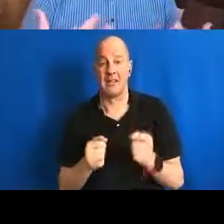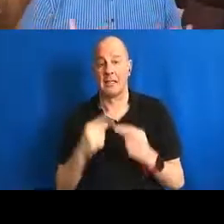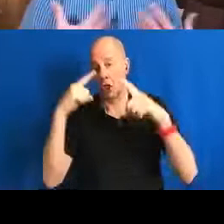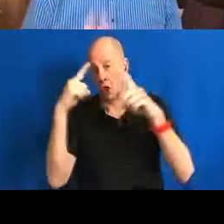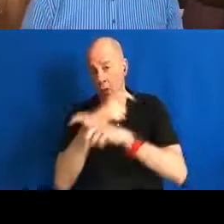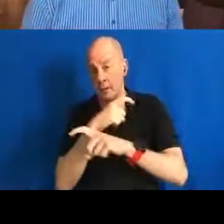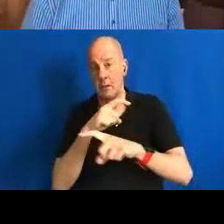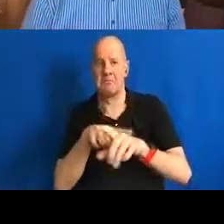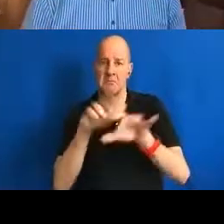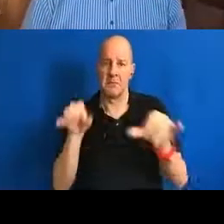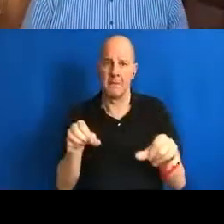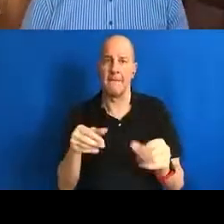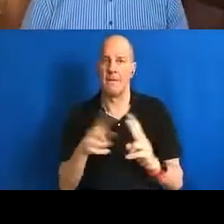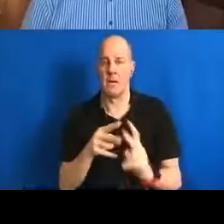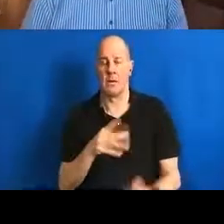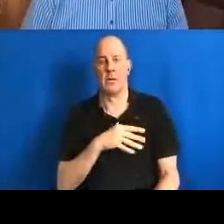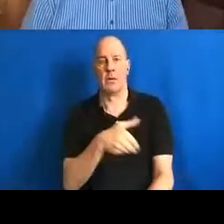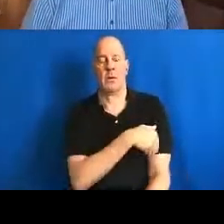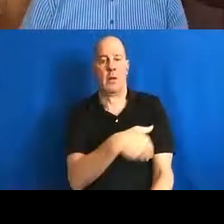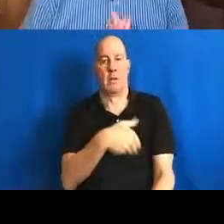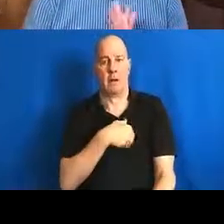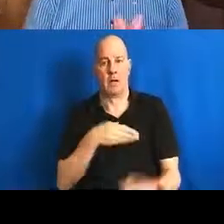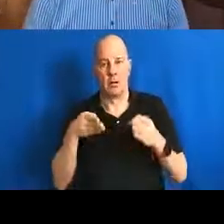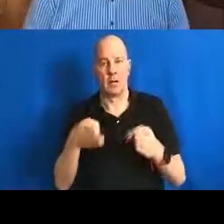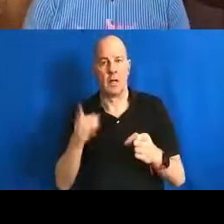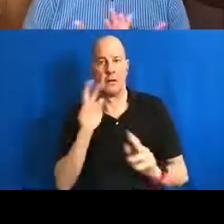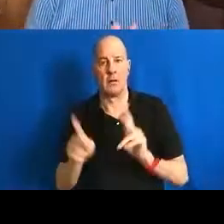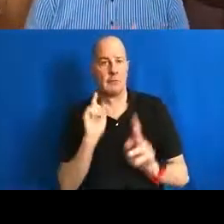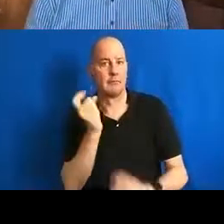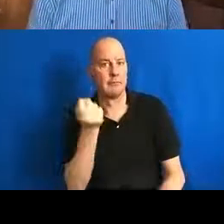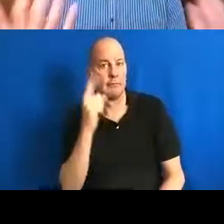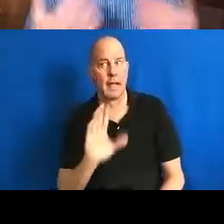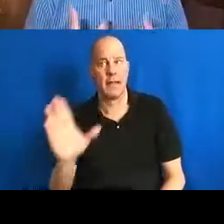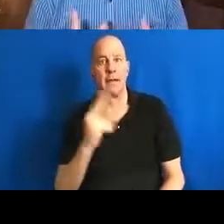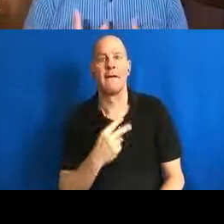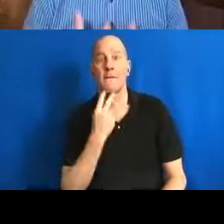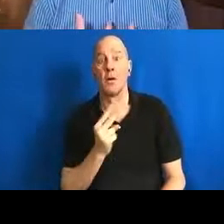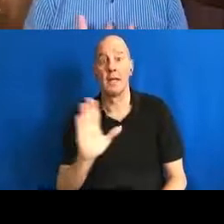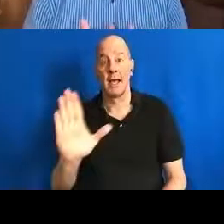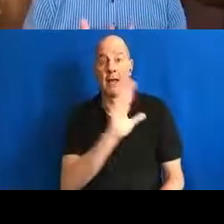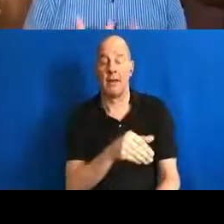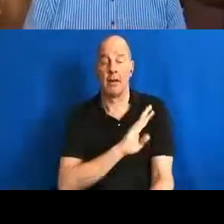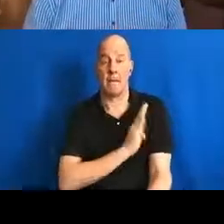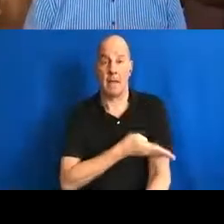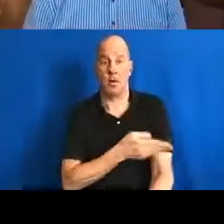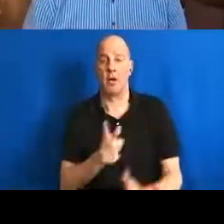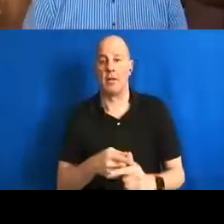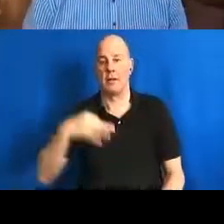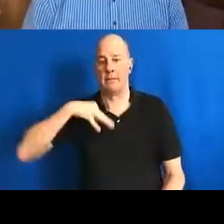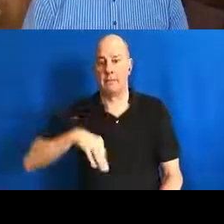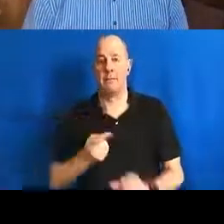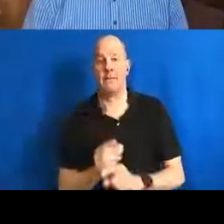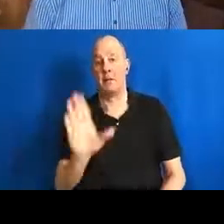a really empowering vehicle for people to understand their voice and their power and benefit from the labor that they're